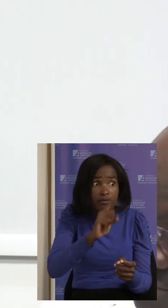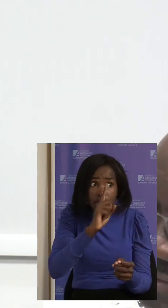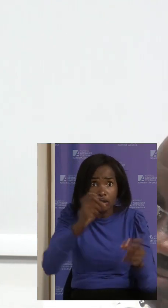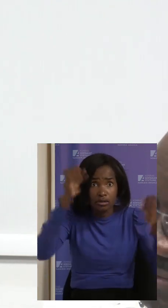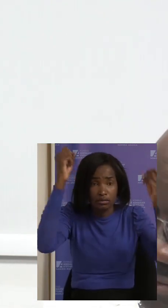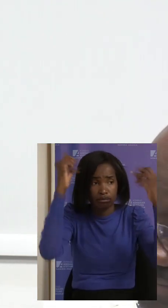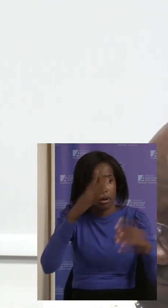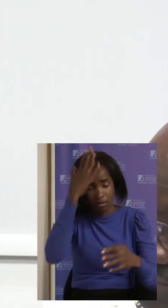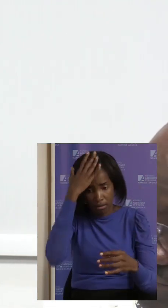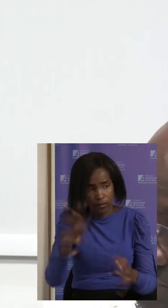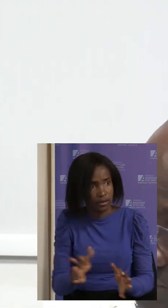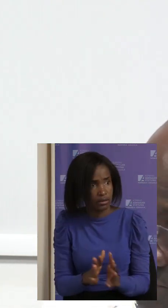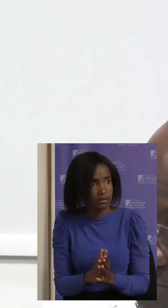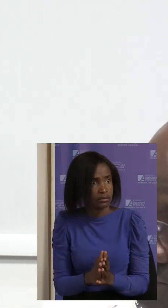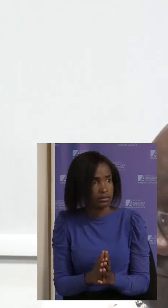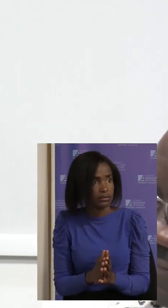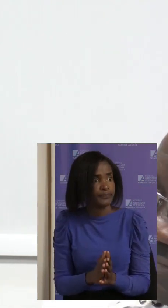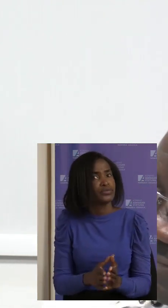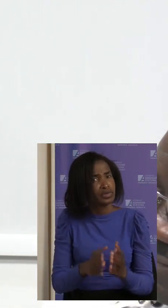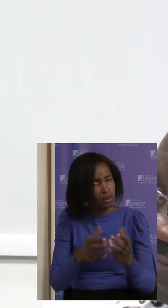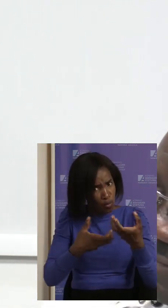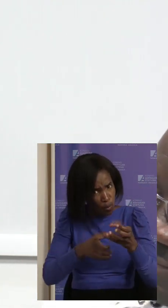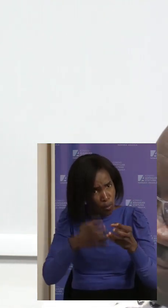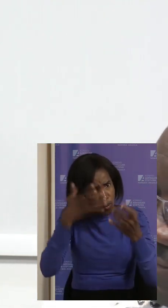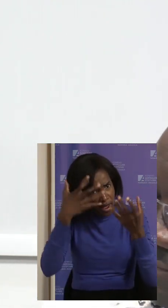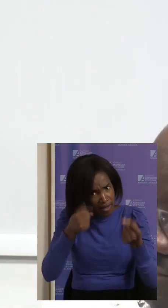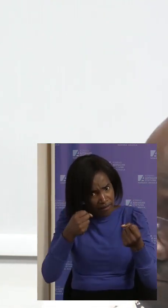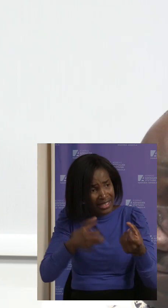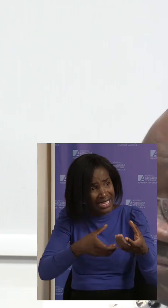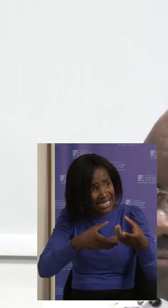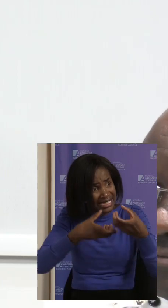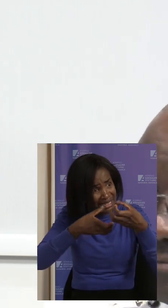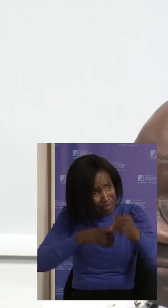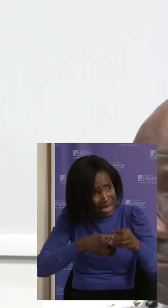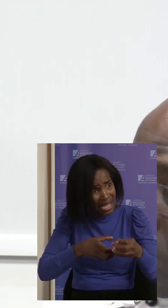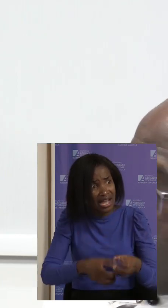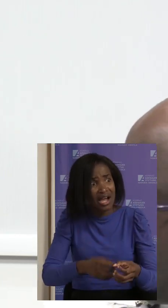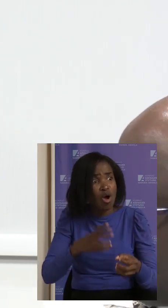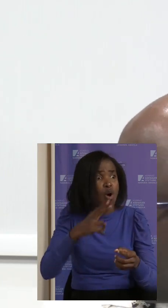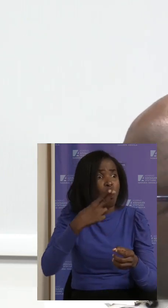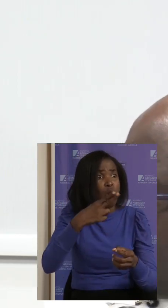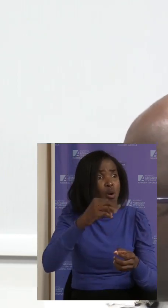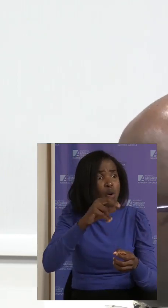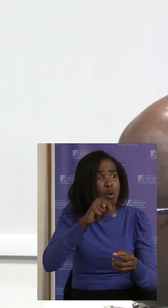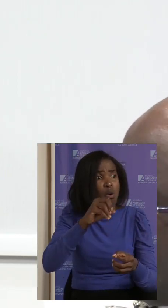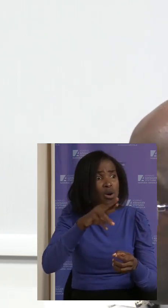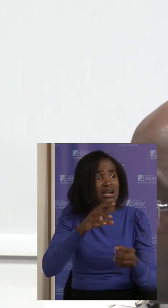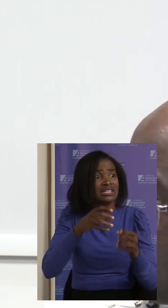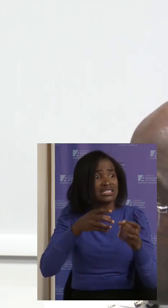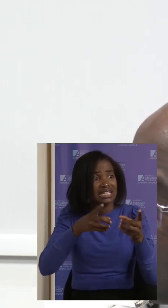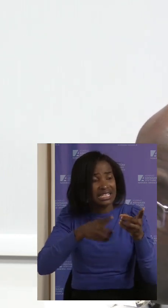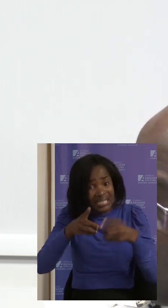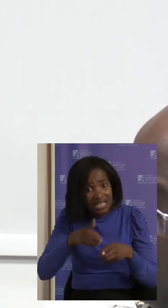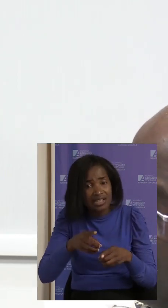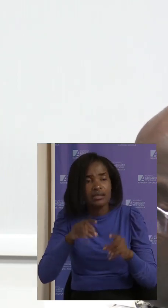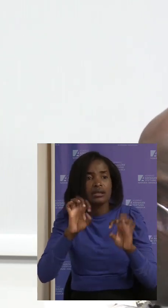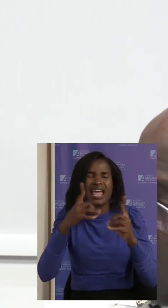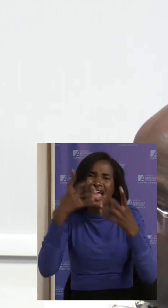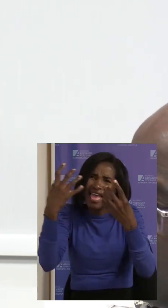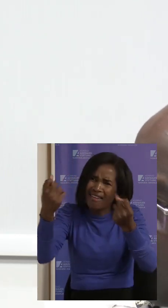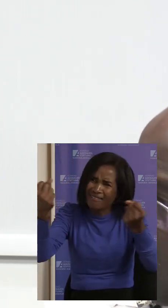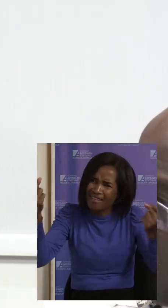teachers who are qualified and they have degrees, honors degrees in education. But the